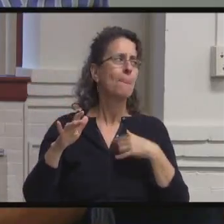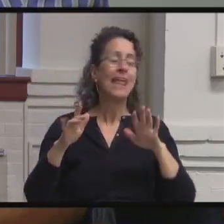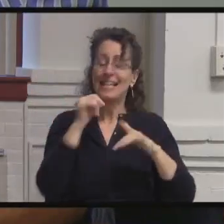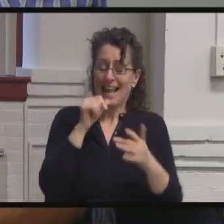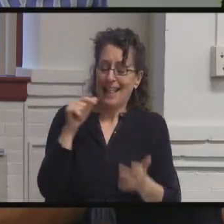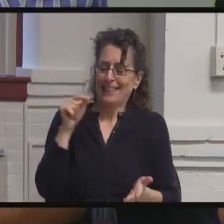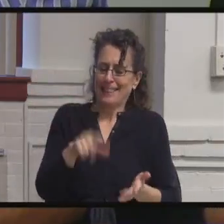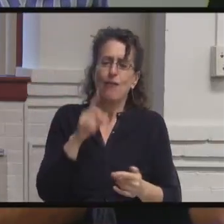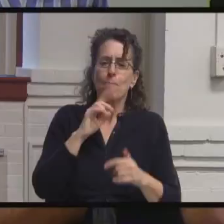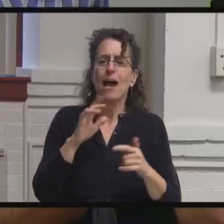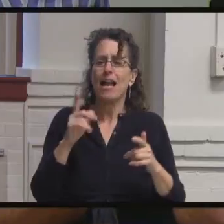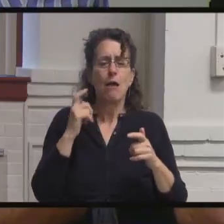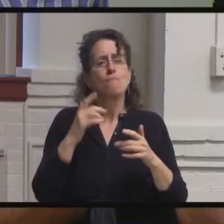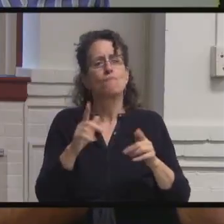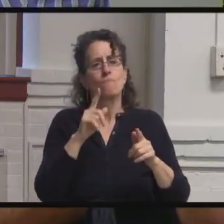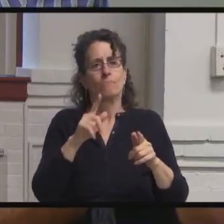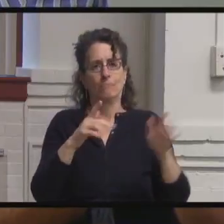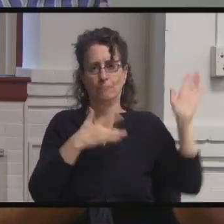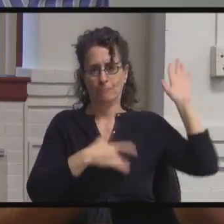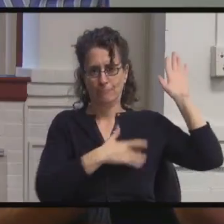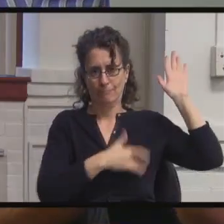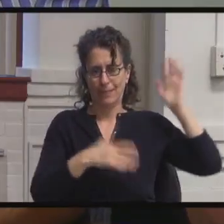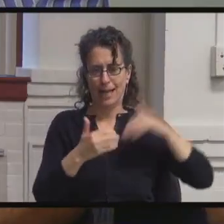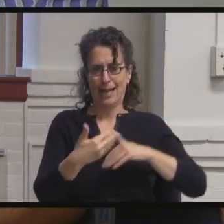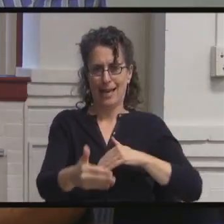we do be on time next year. Yeah. Right.